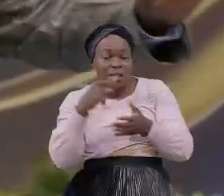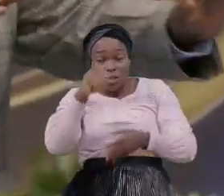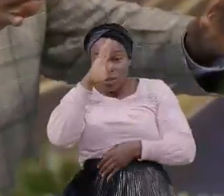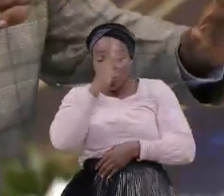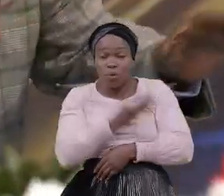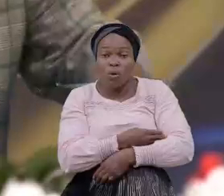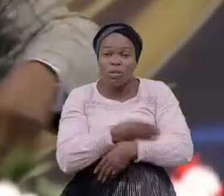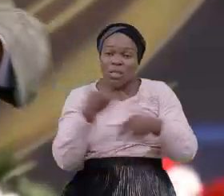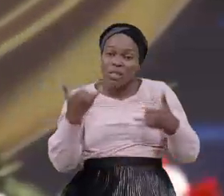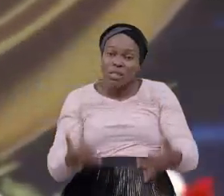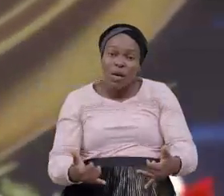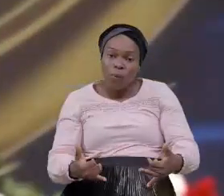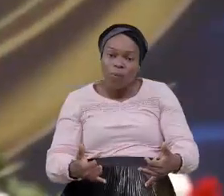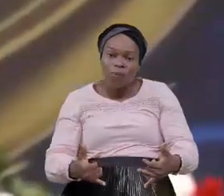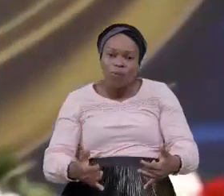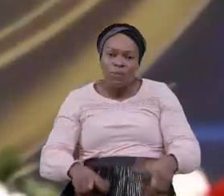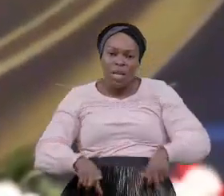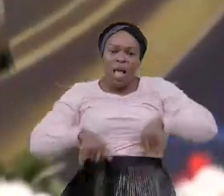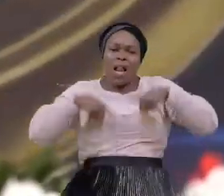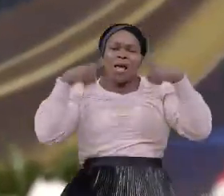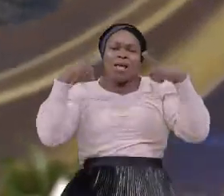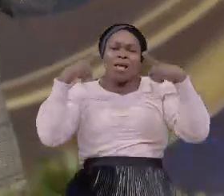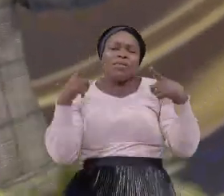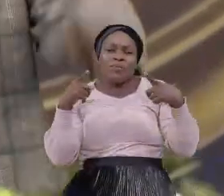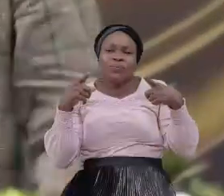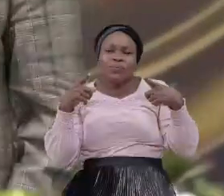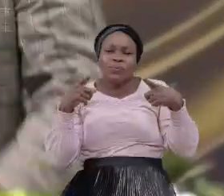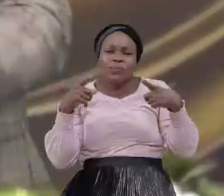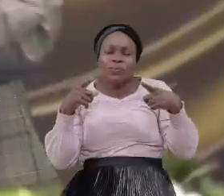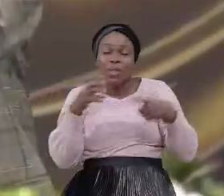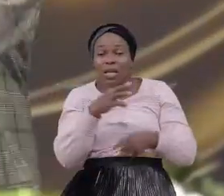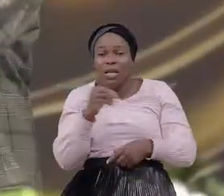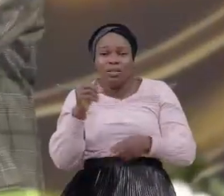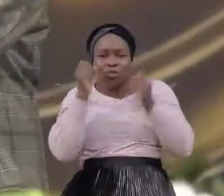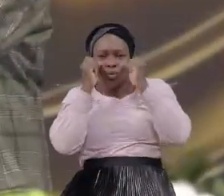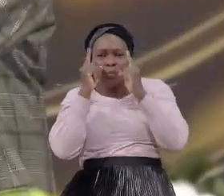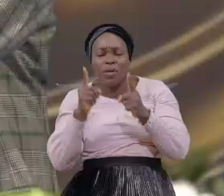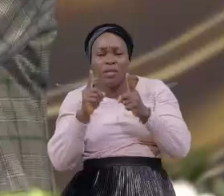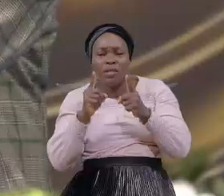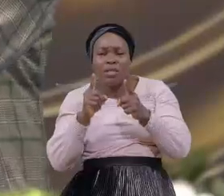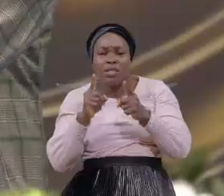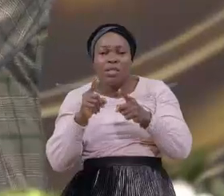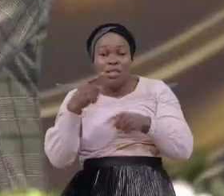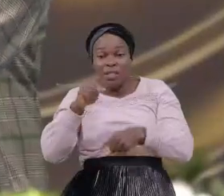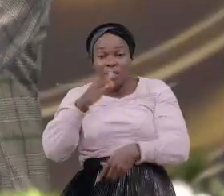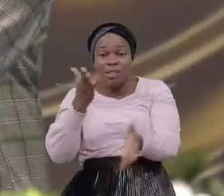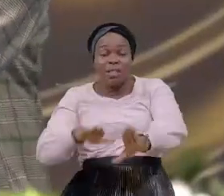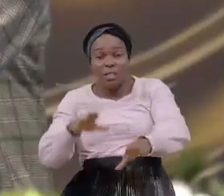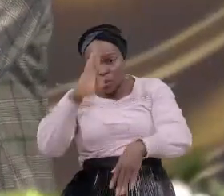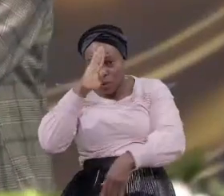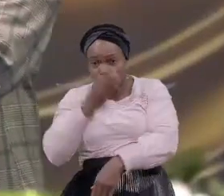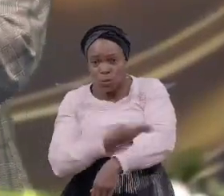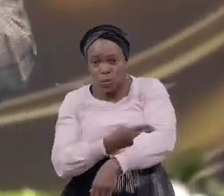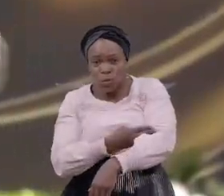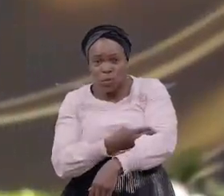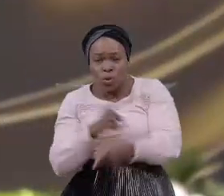them wagons. He gave them fruits. He gave them the riches of Egypt, because he was now the prime minister